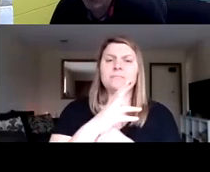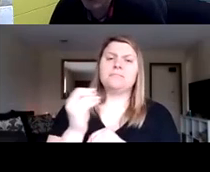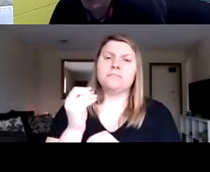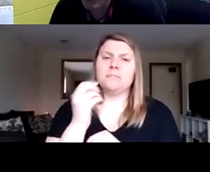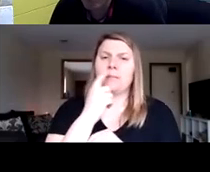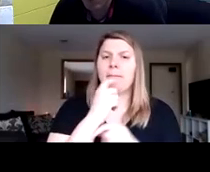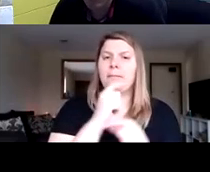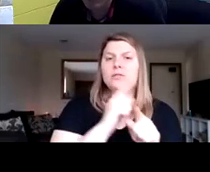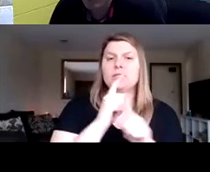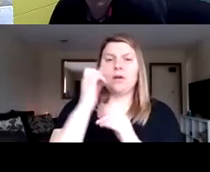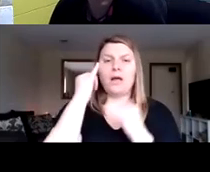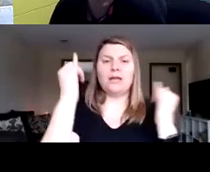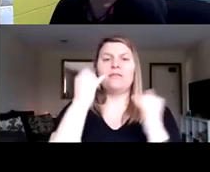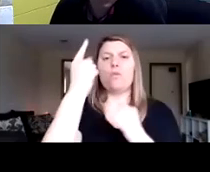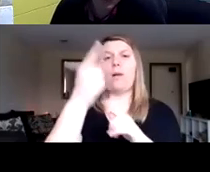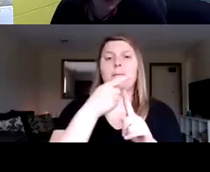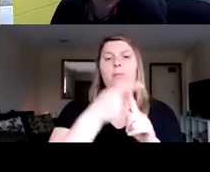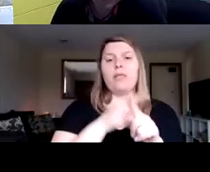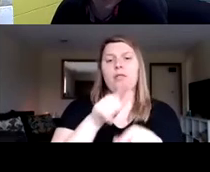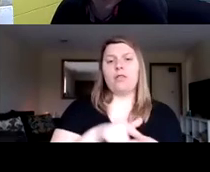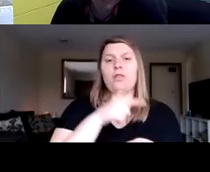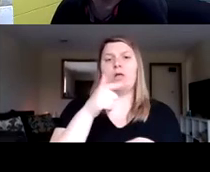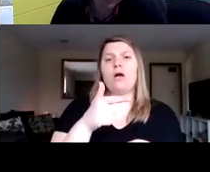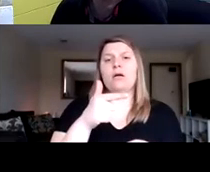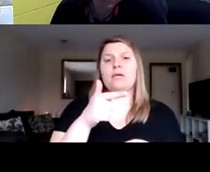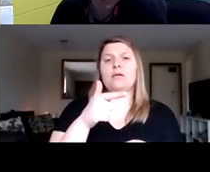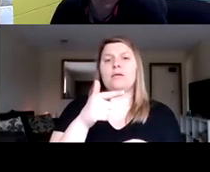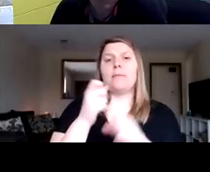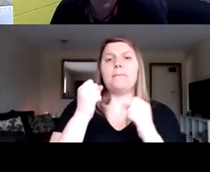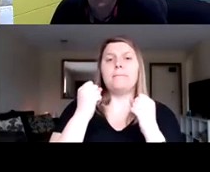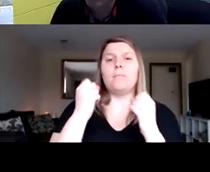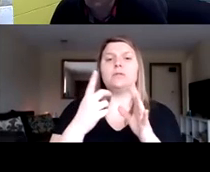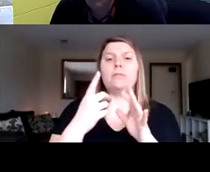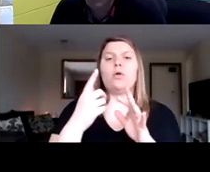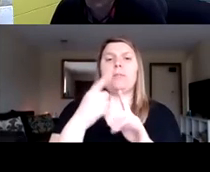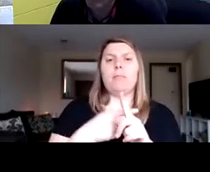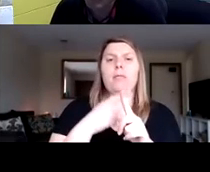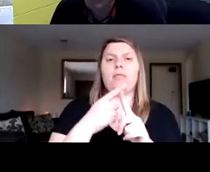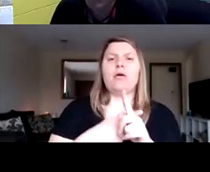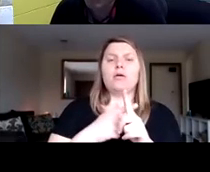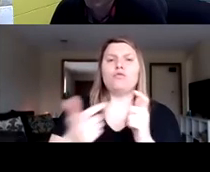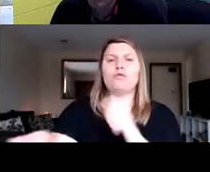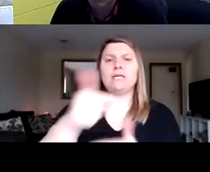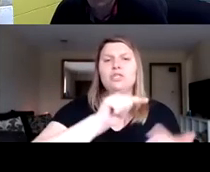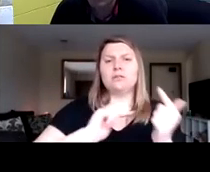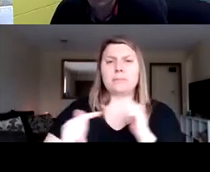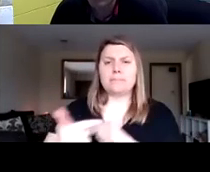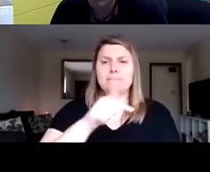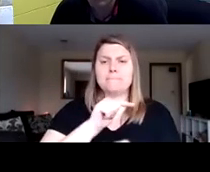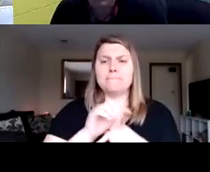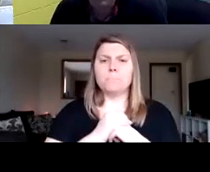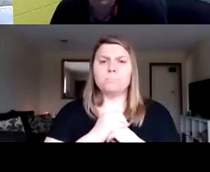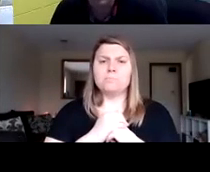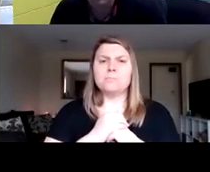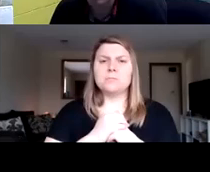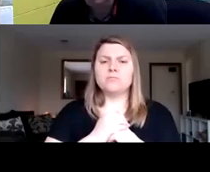There's also this idea of month-long, or in certain cases, multiple month-long rotations. When